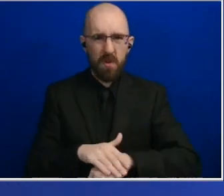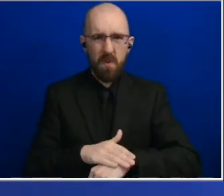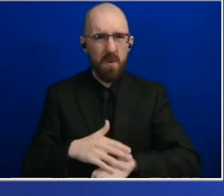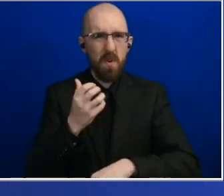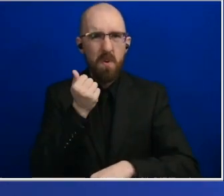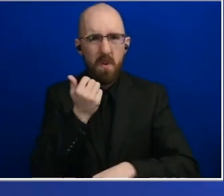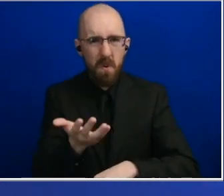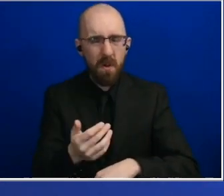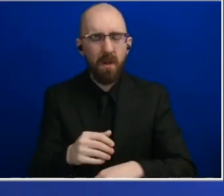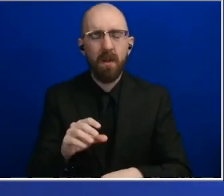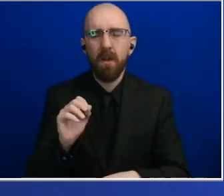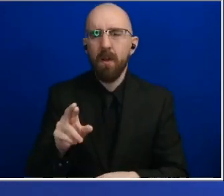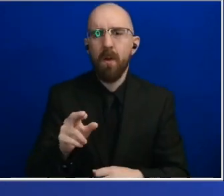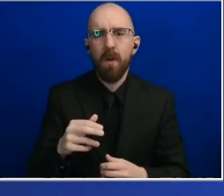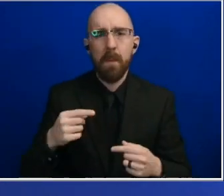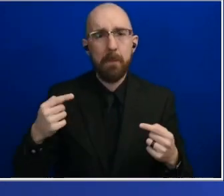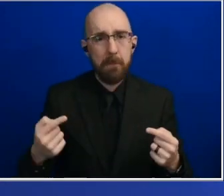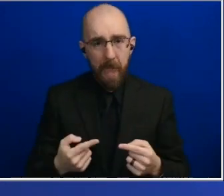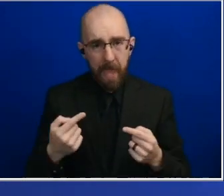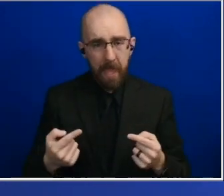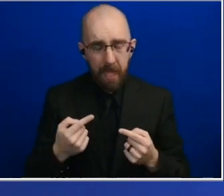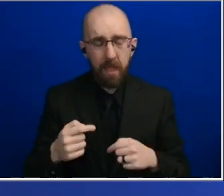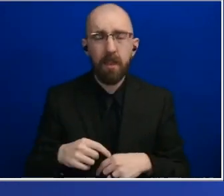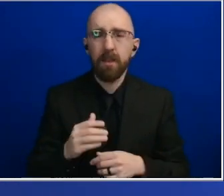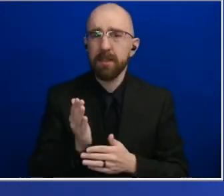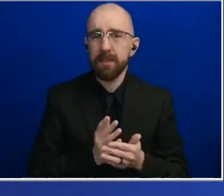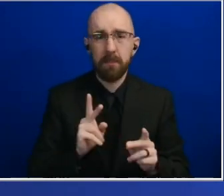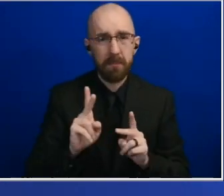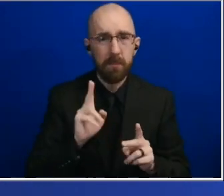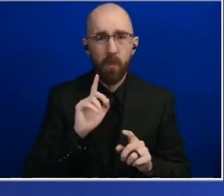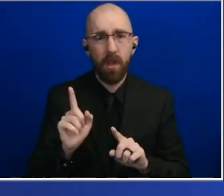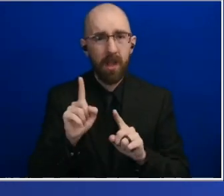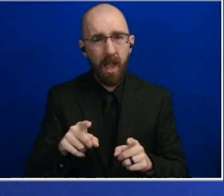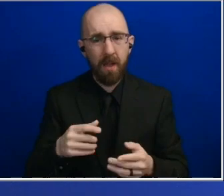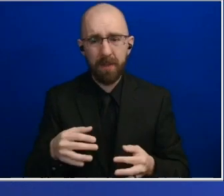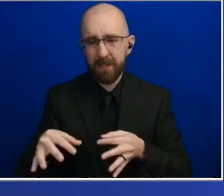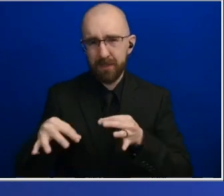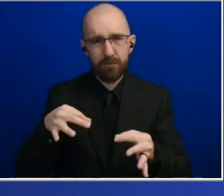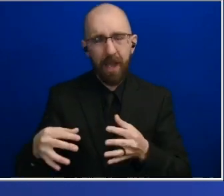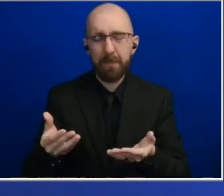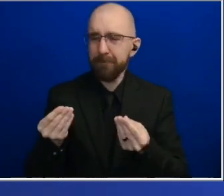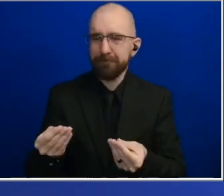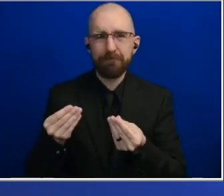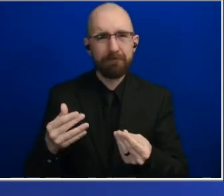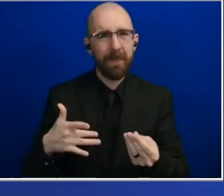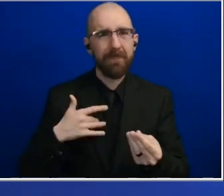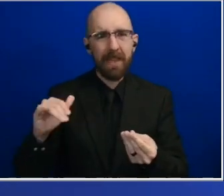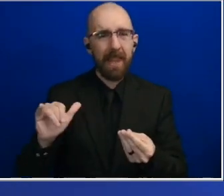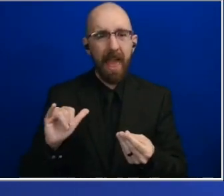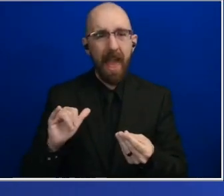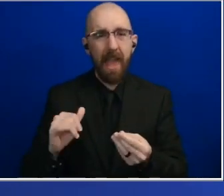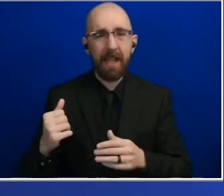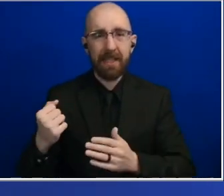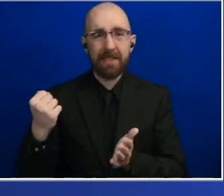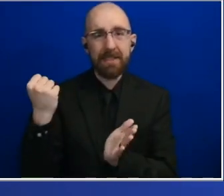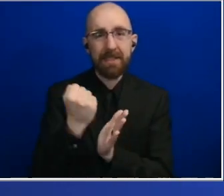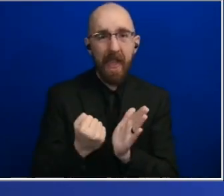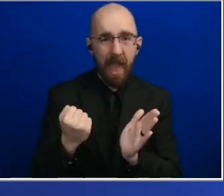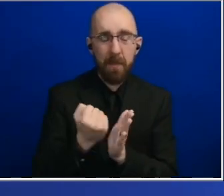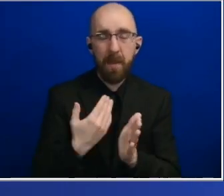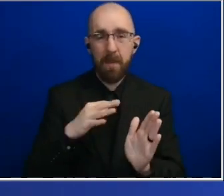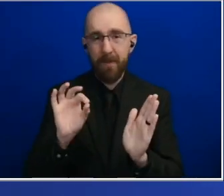it's pain. And like I said, people will come in and they don't know how to describe it. They'll say, oh, it feels like somebody's stabbing my foot, or it's in a vice,